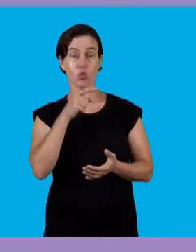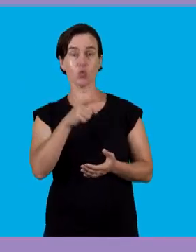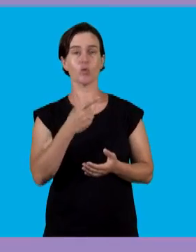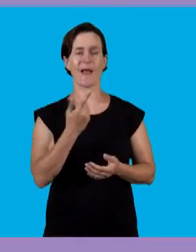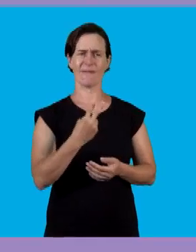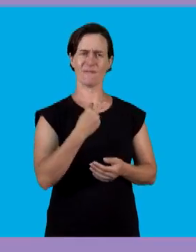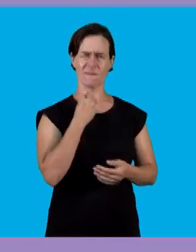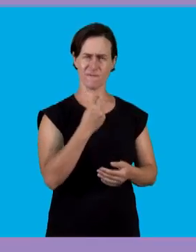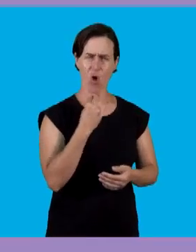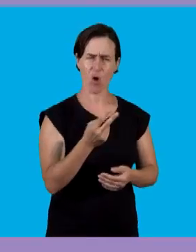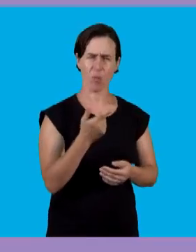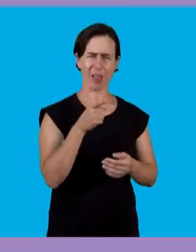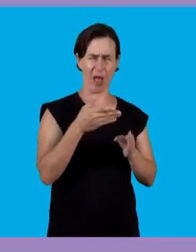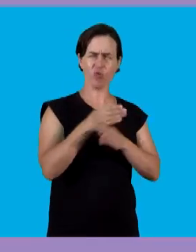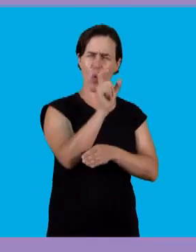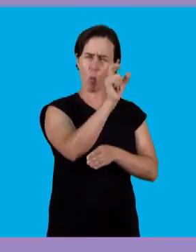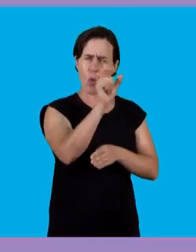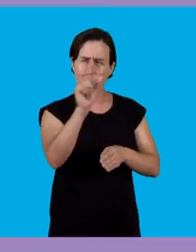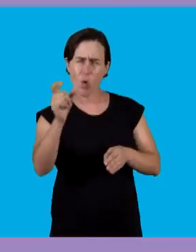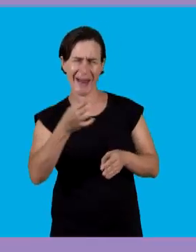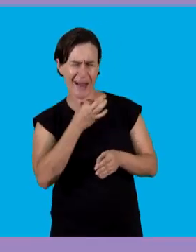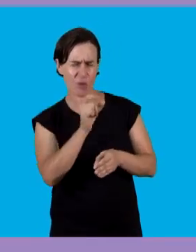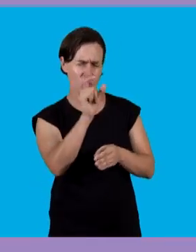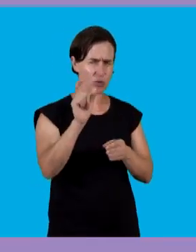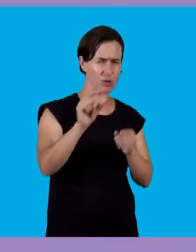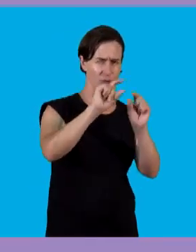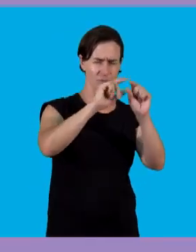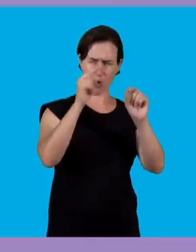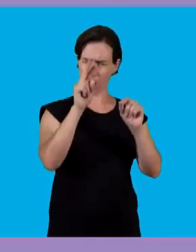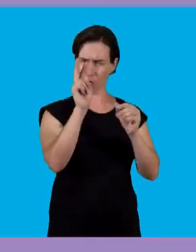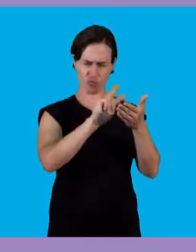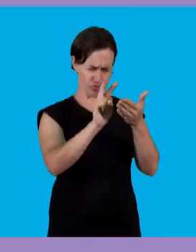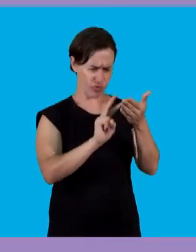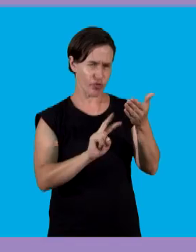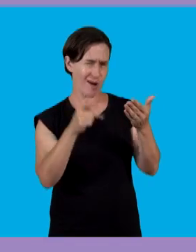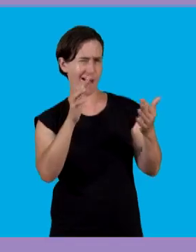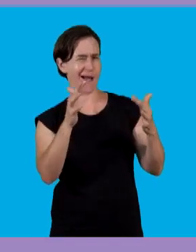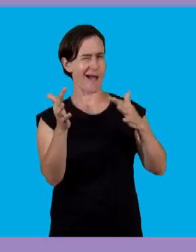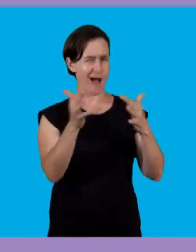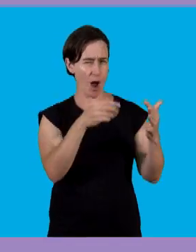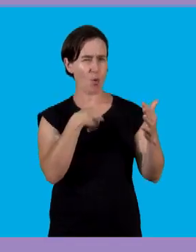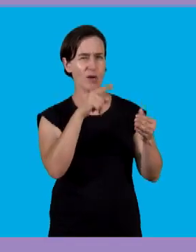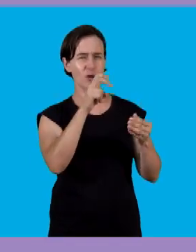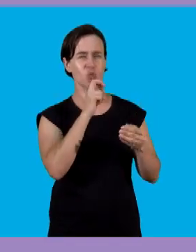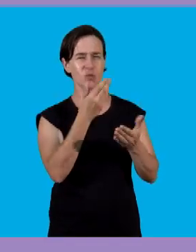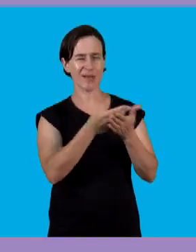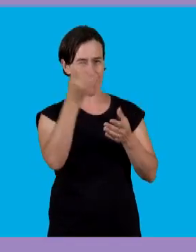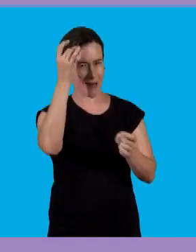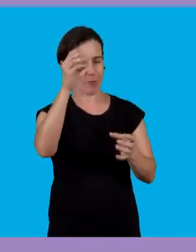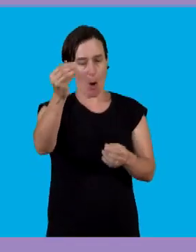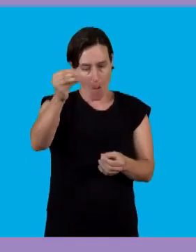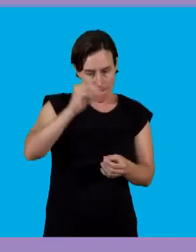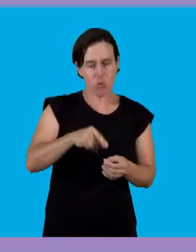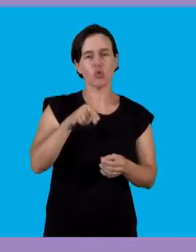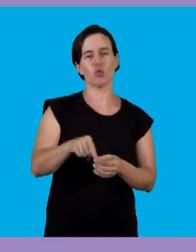our verbal representation and transfer it to our flow diagram?